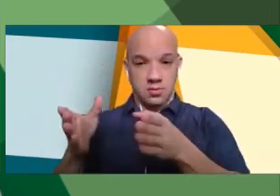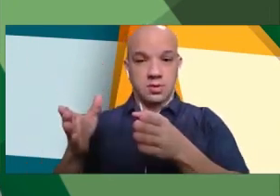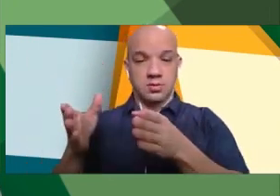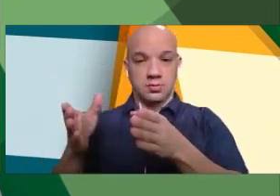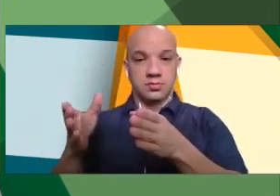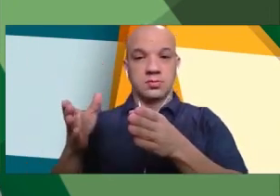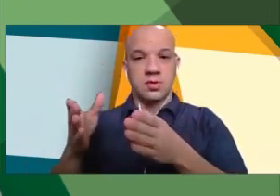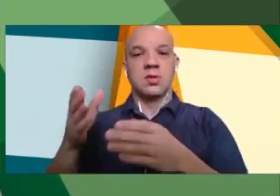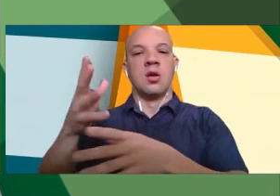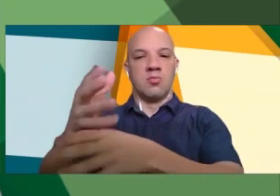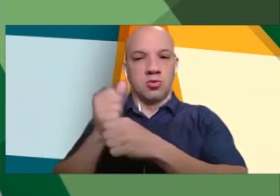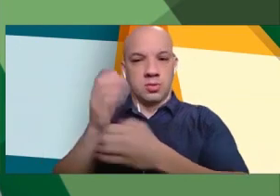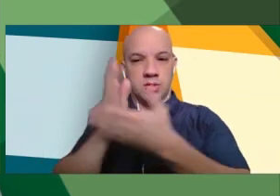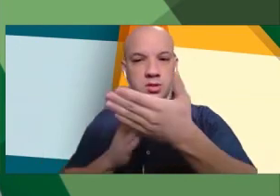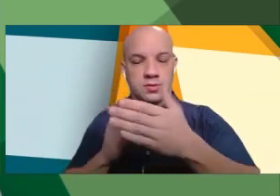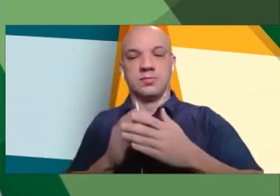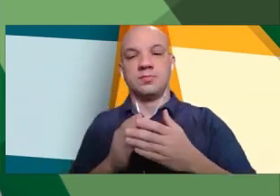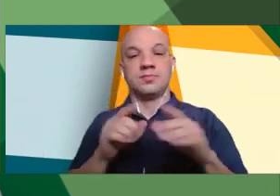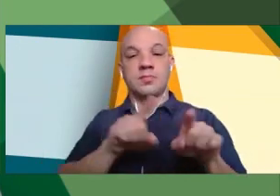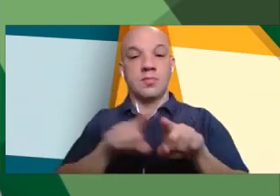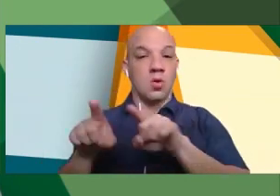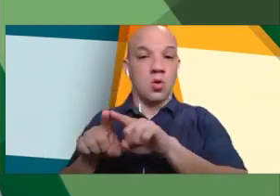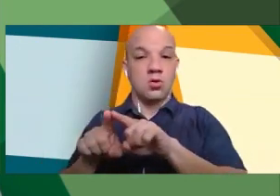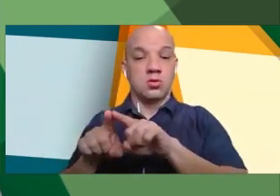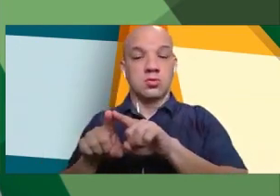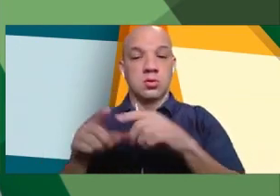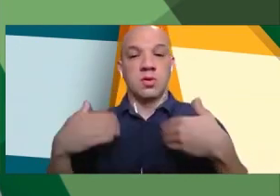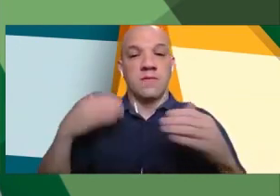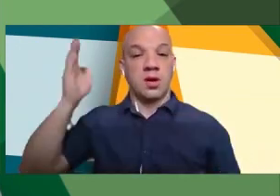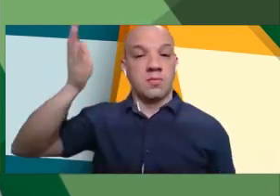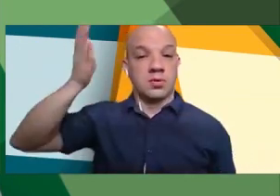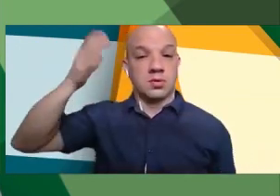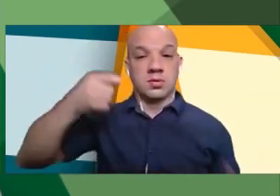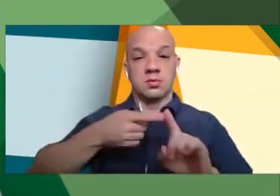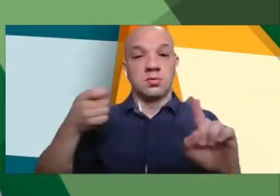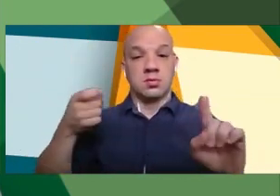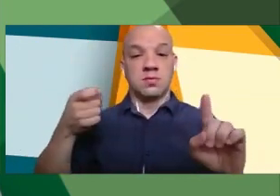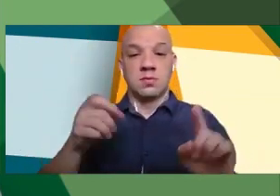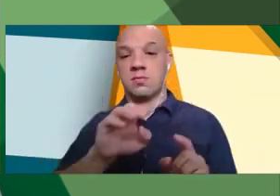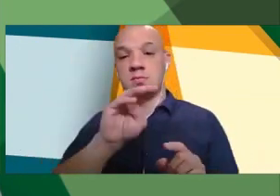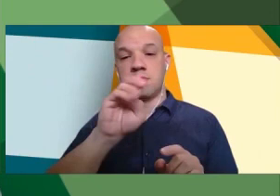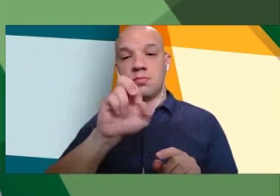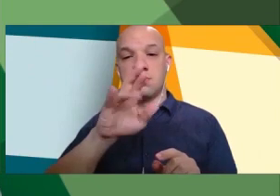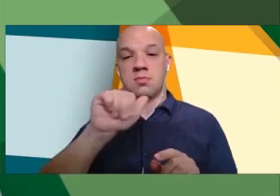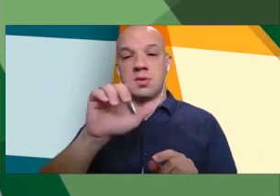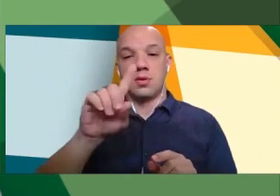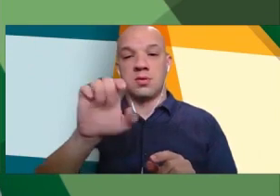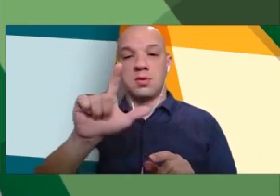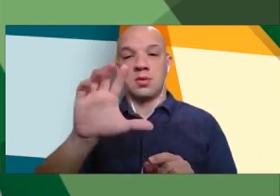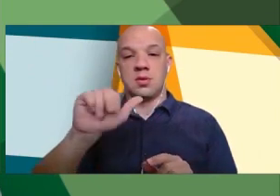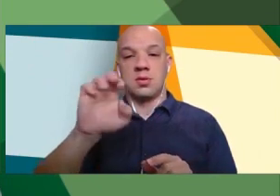Procurement Division. And also we will have a presentation from Maria del Carmen